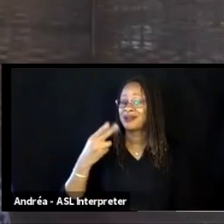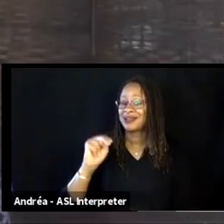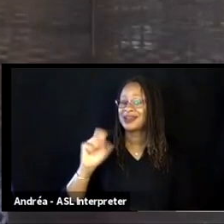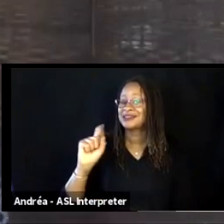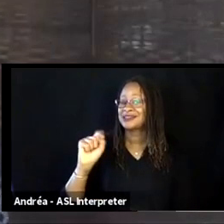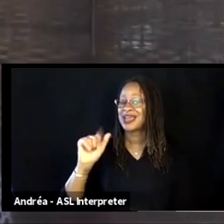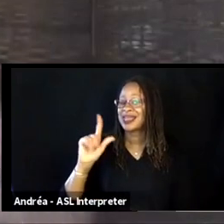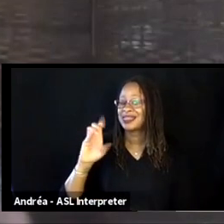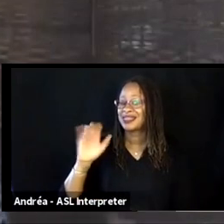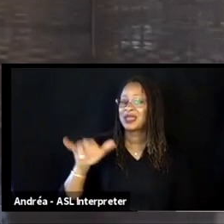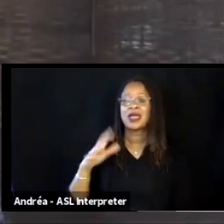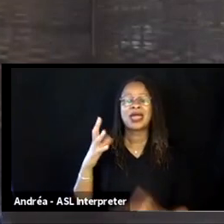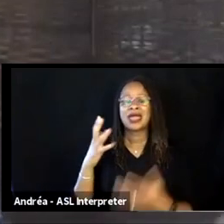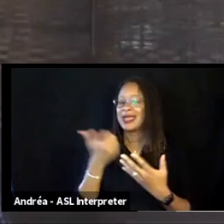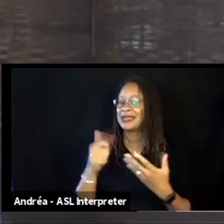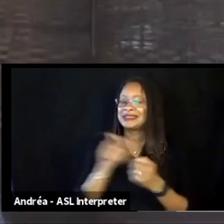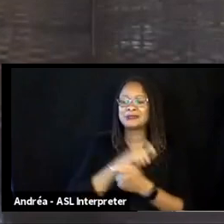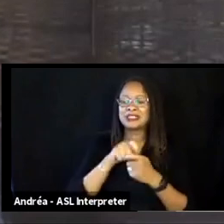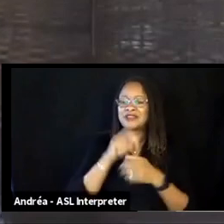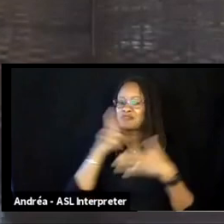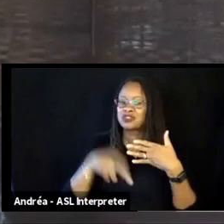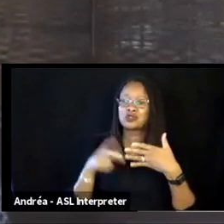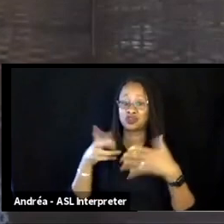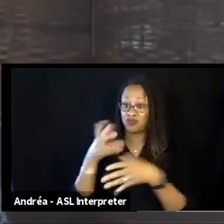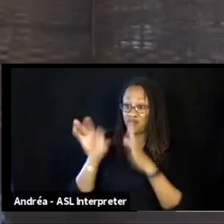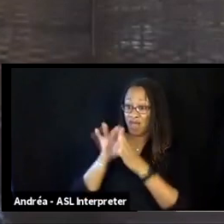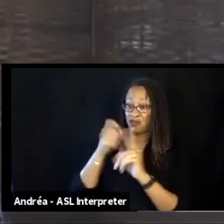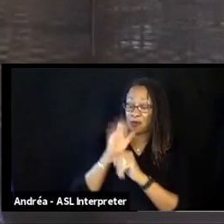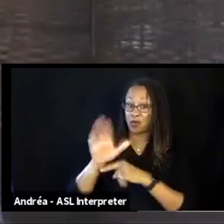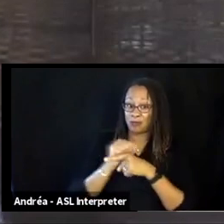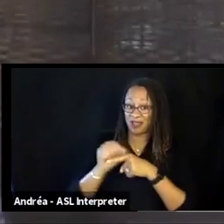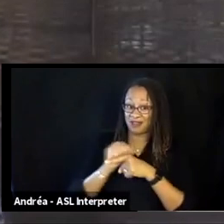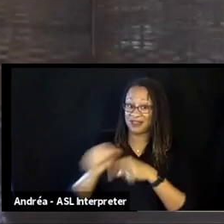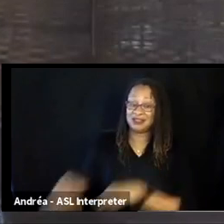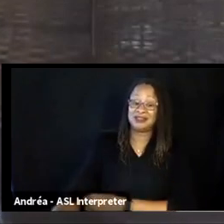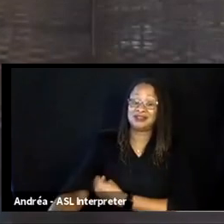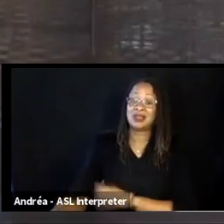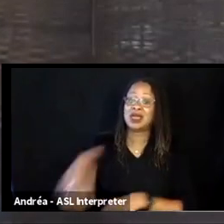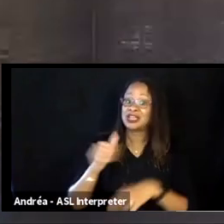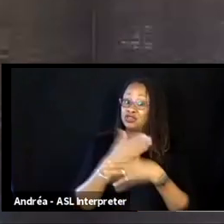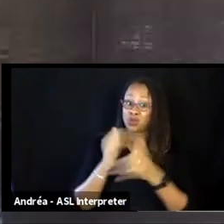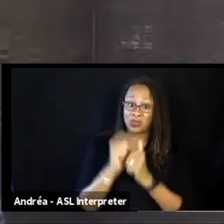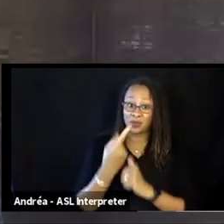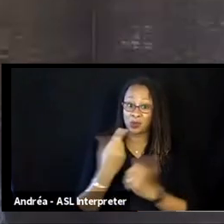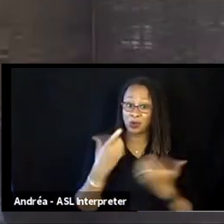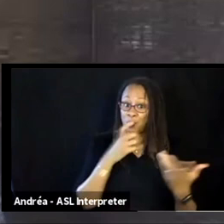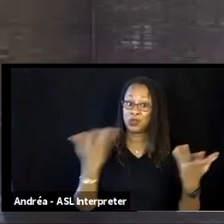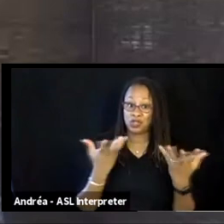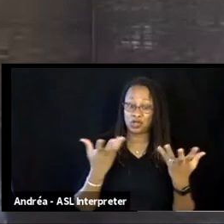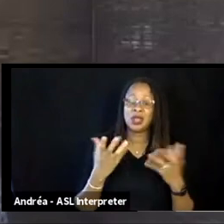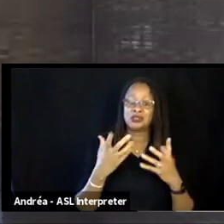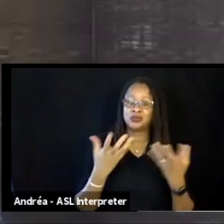specific results that have come out sure. of this practice, if you can share it with everyone here sure. who may be able to take